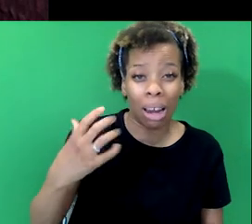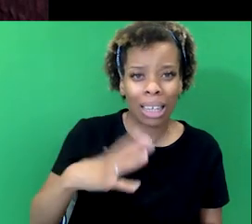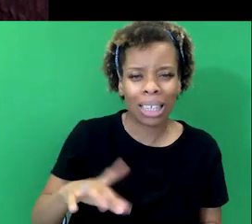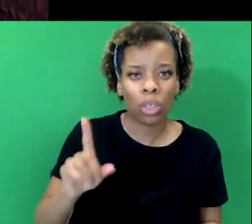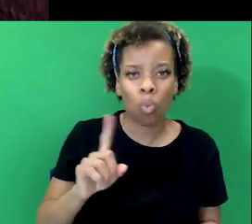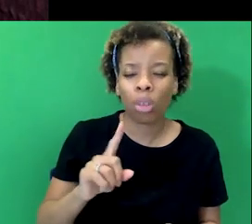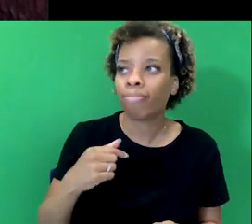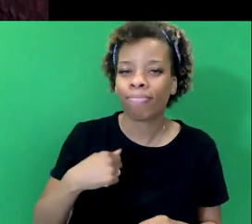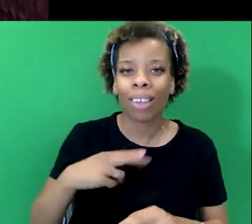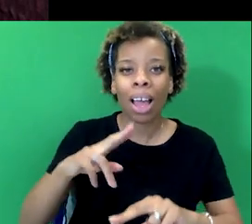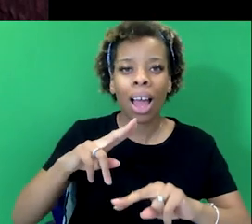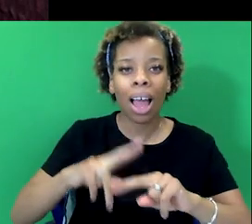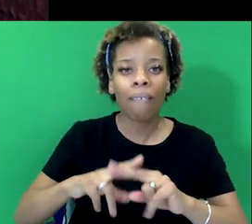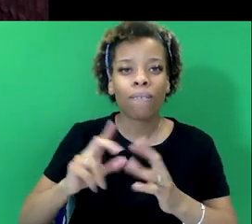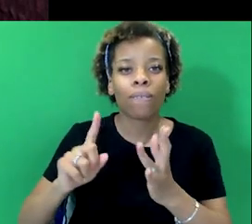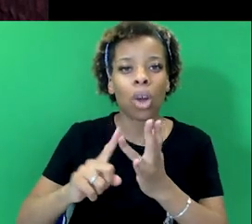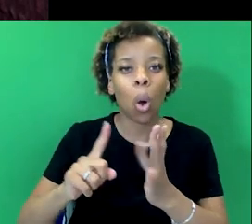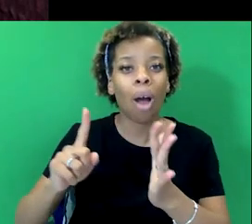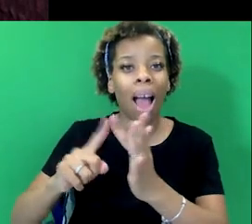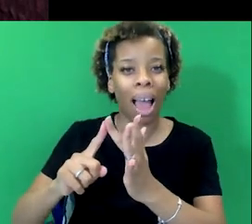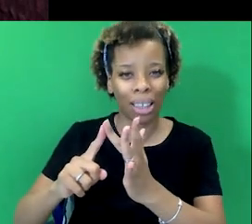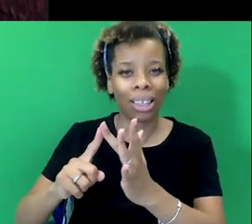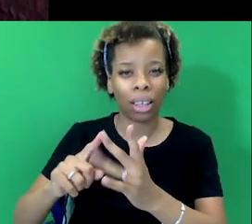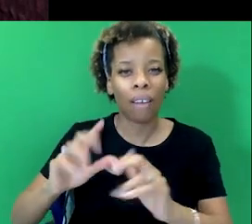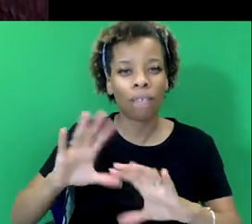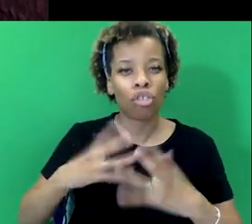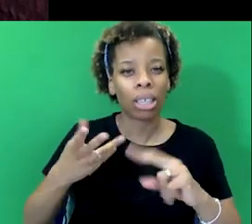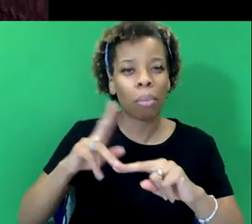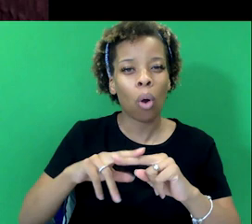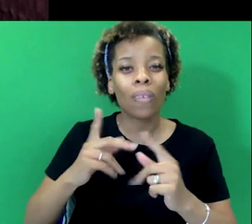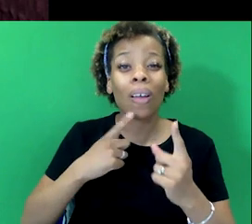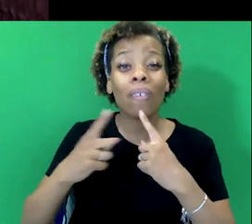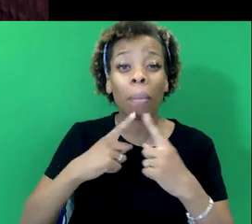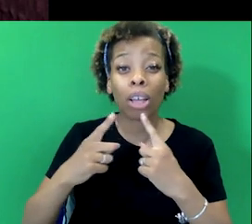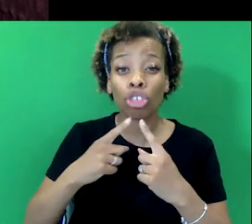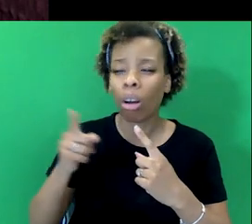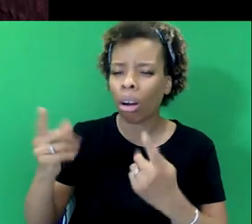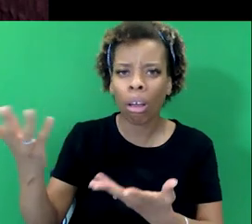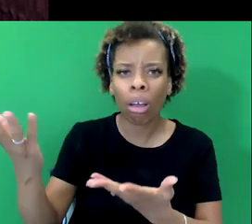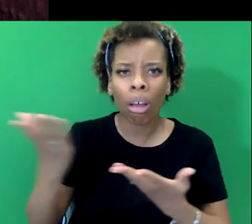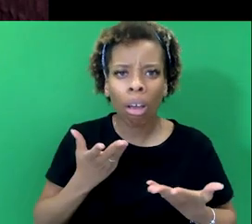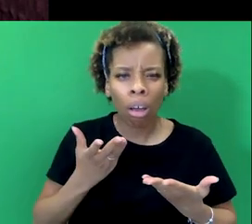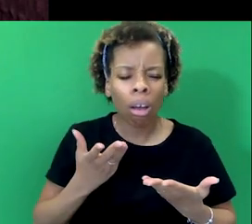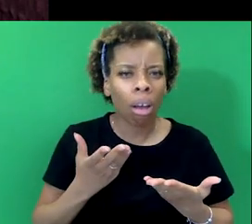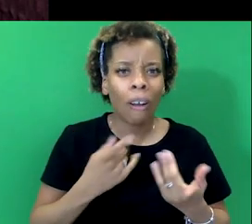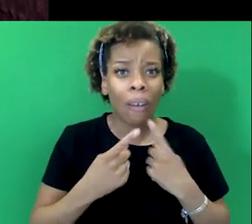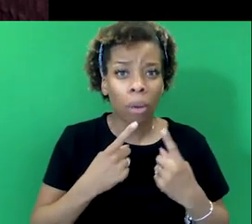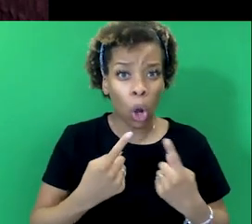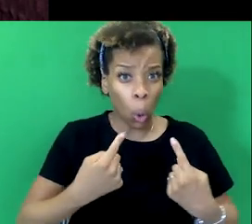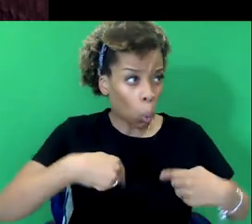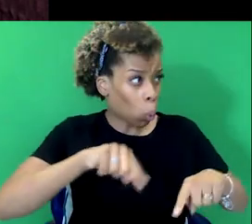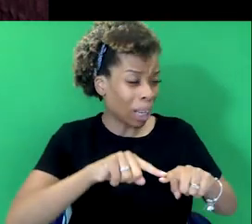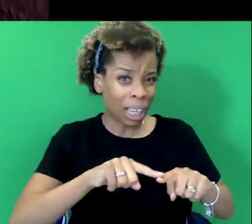of information about the fact that we were all paying off this massive